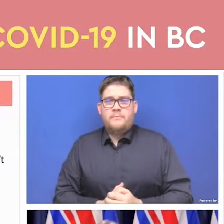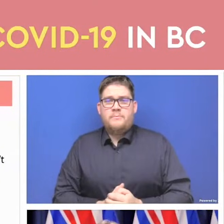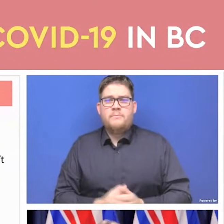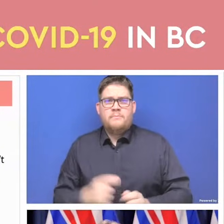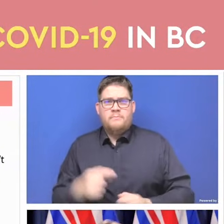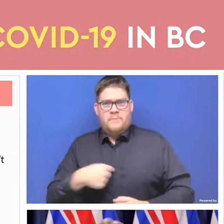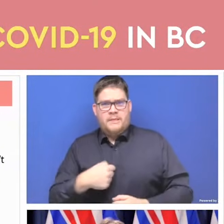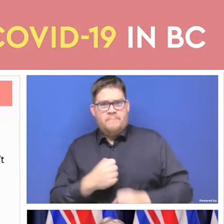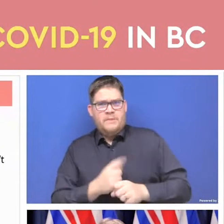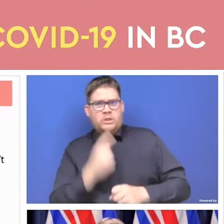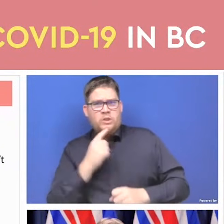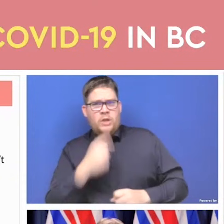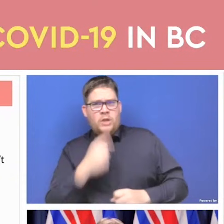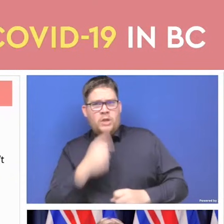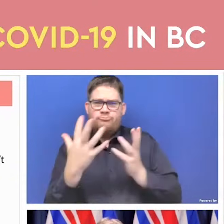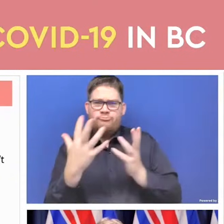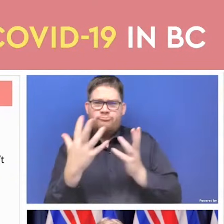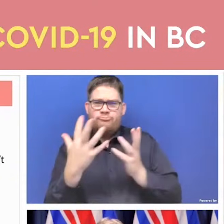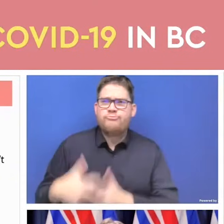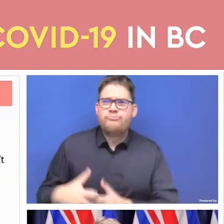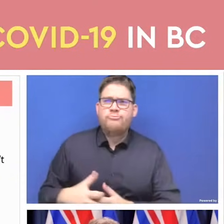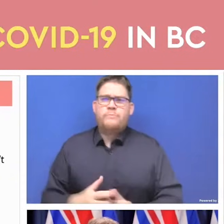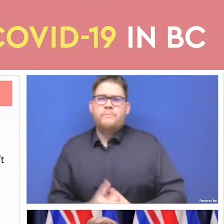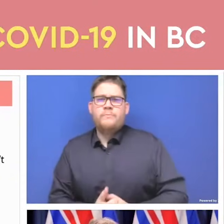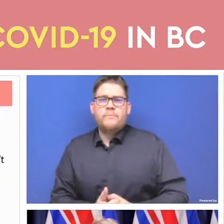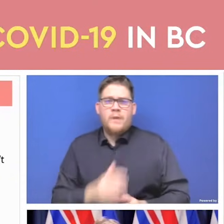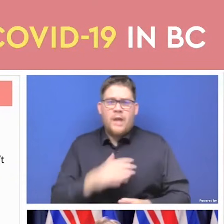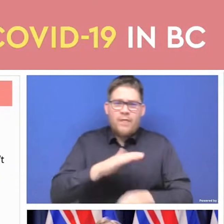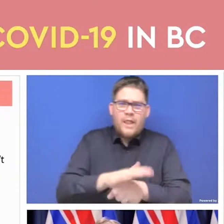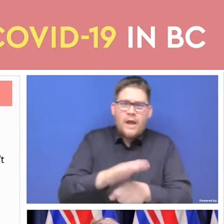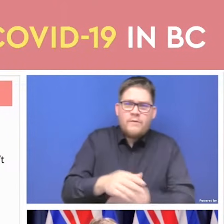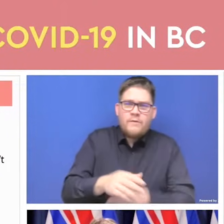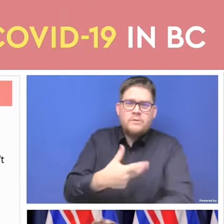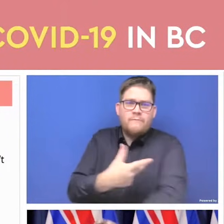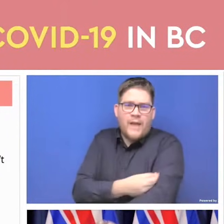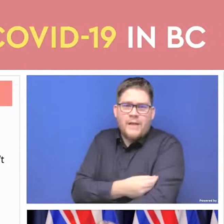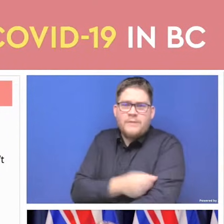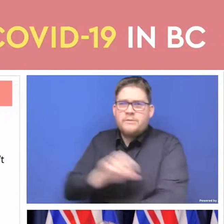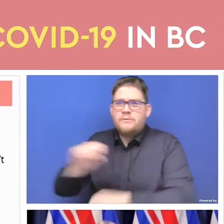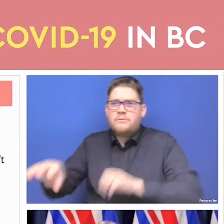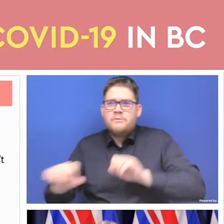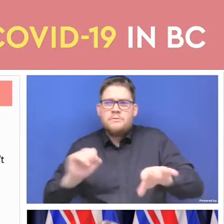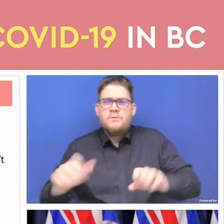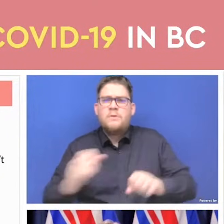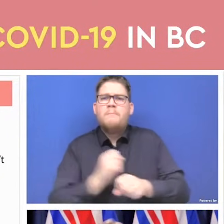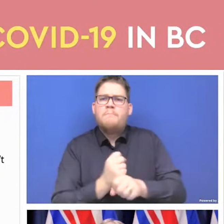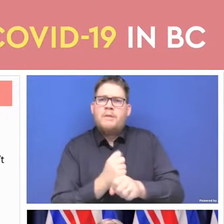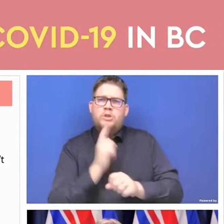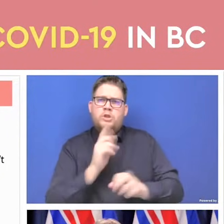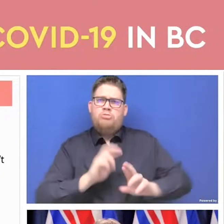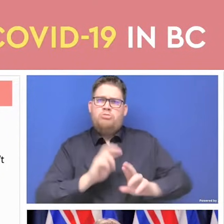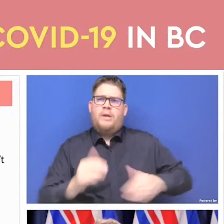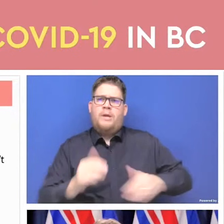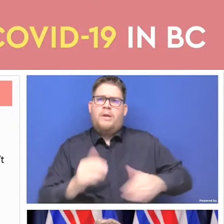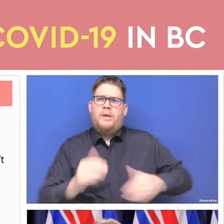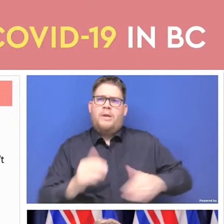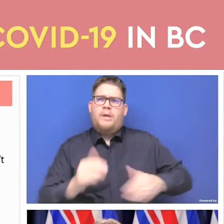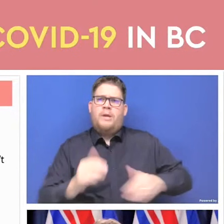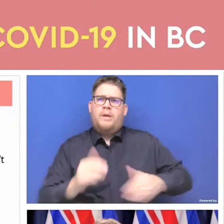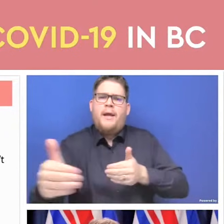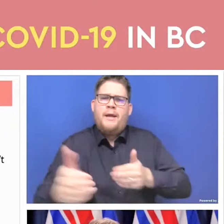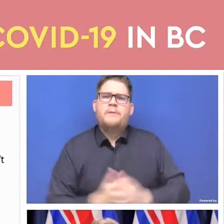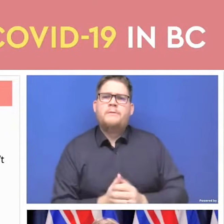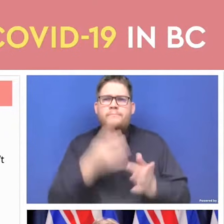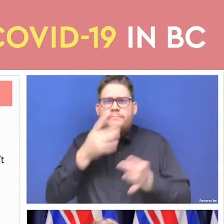can expect. And it just makes for a paced, relaxed booster campaign. There will be the provincial